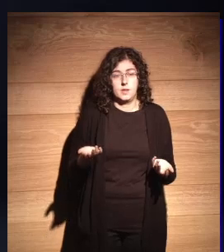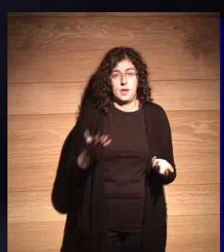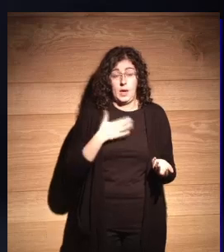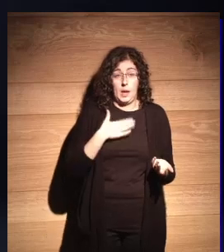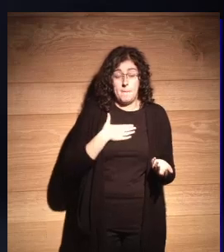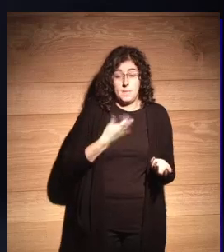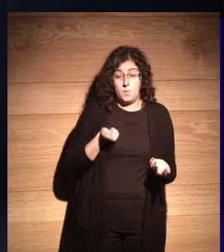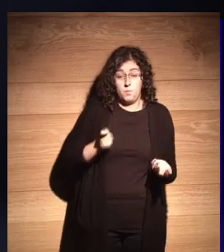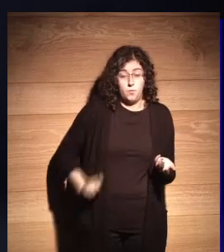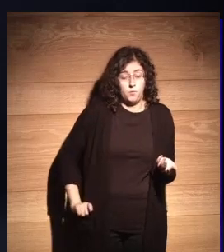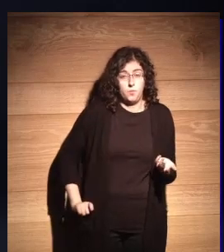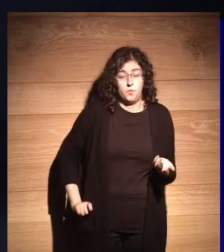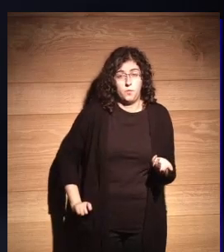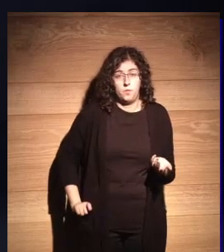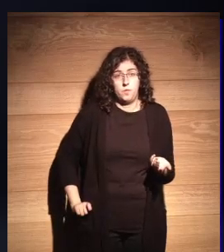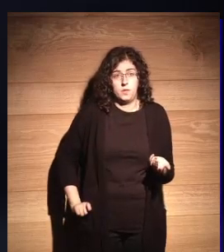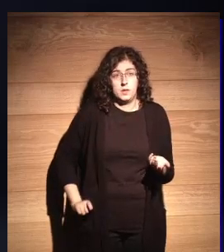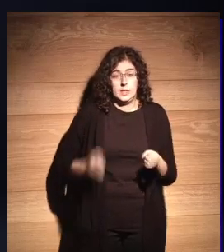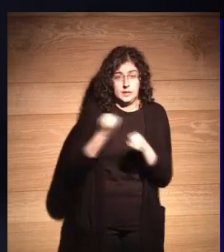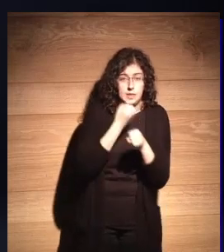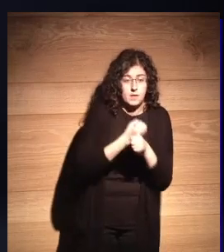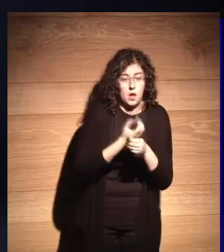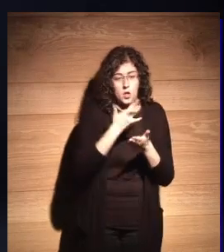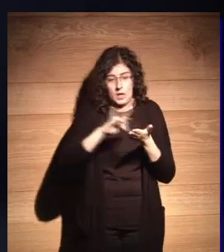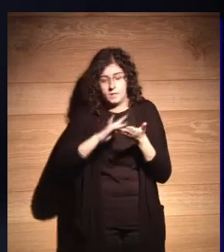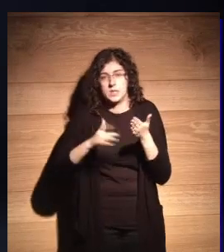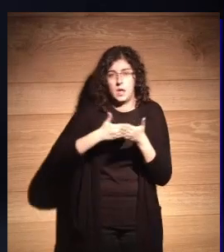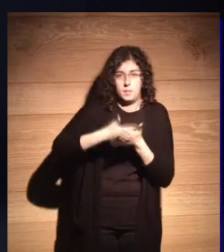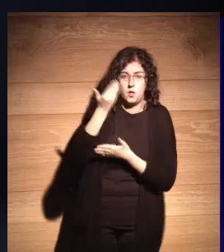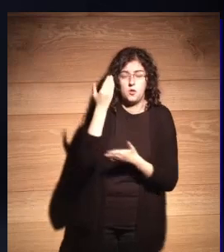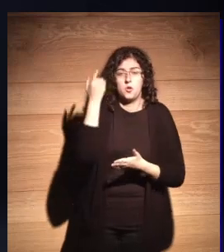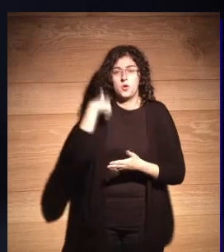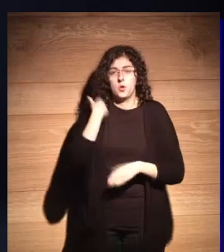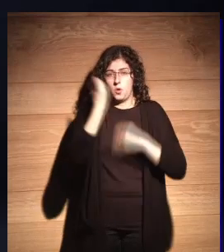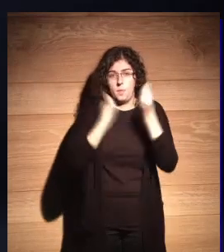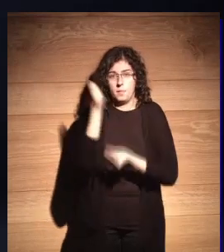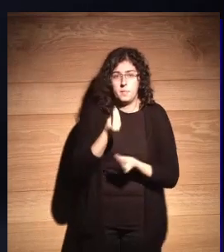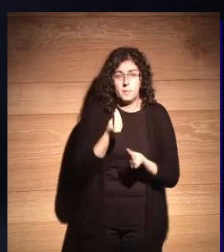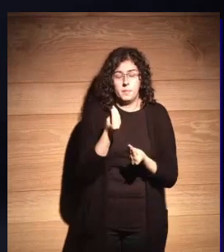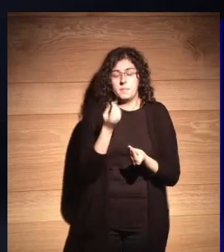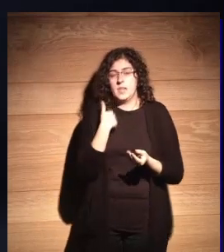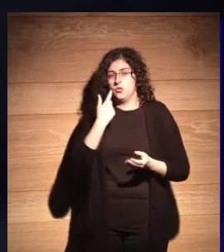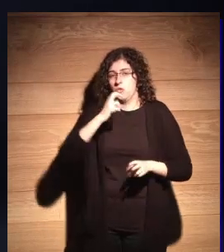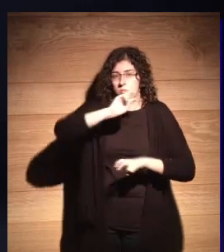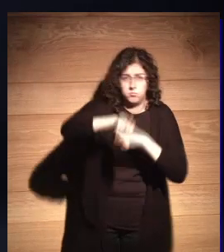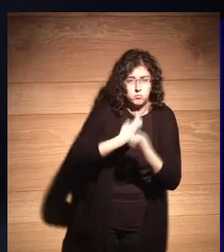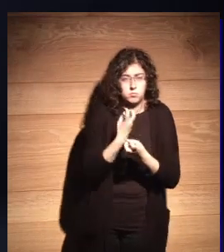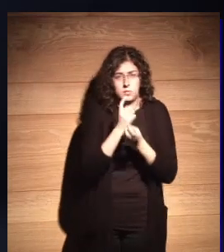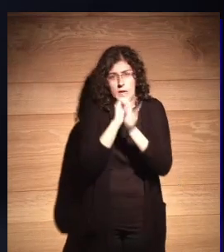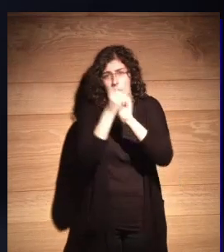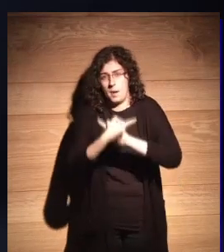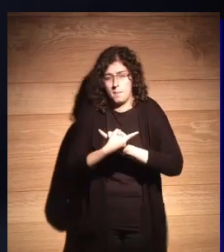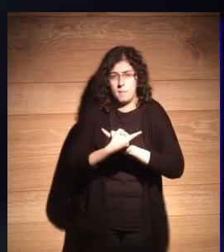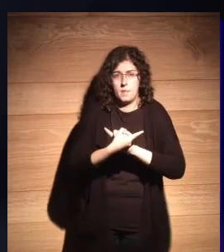for magazine and newspapers, I think it's important to reinvent yourself and to grow and to change. I now at my